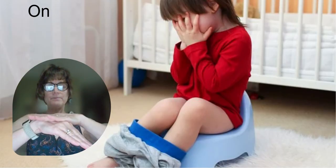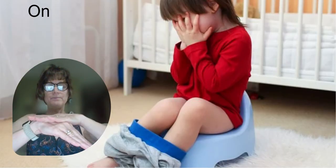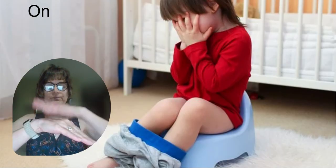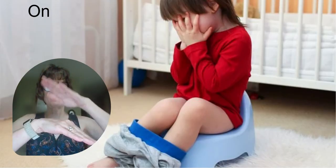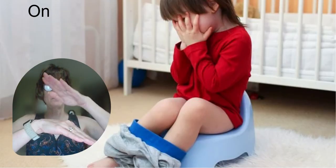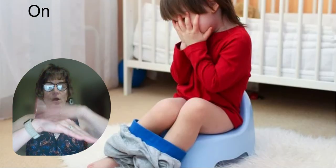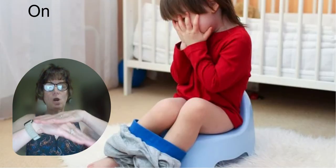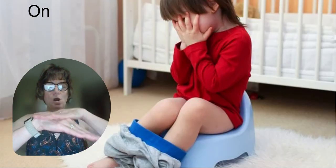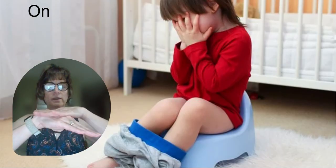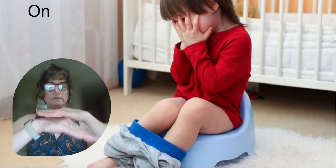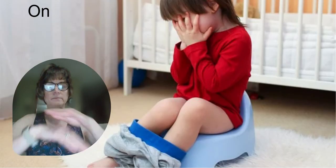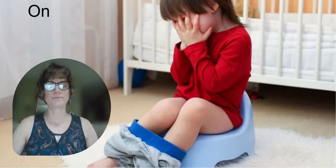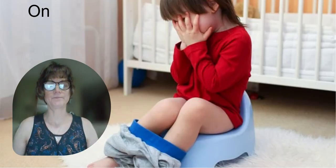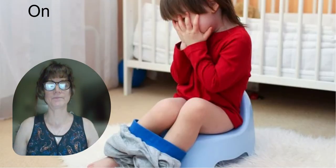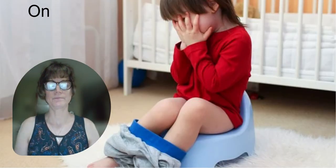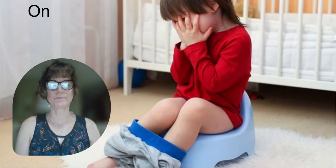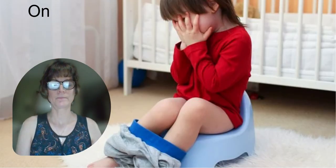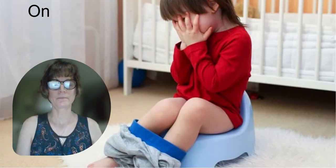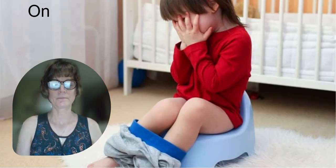on. On.